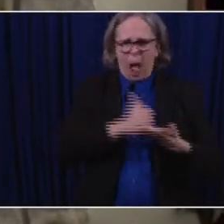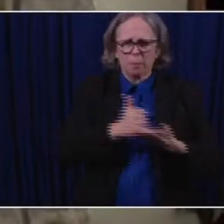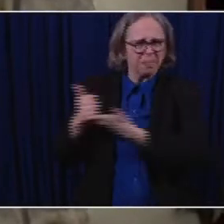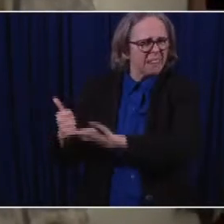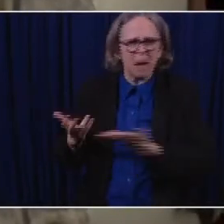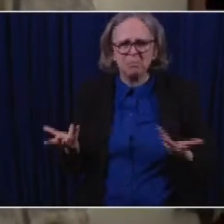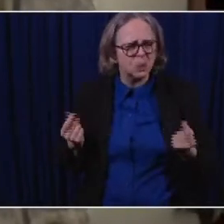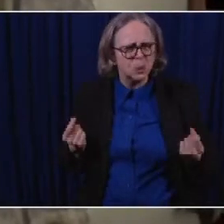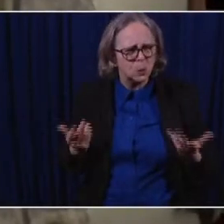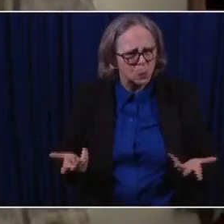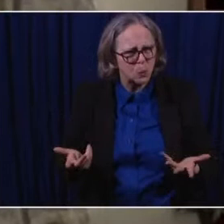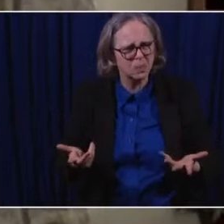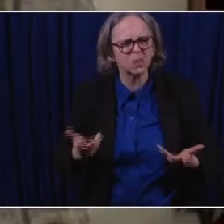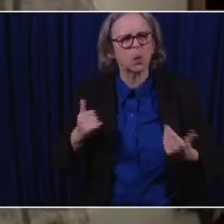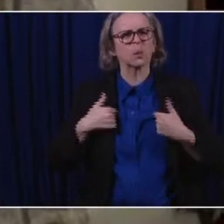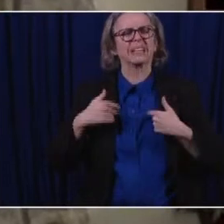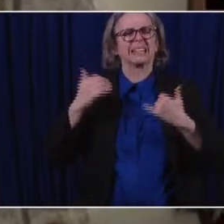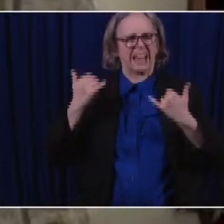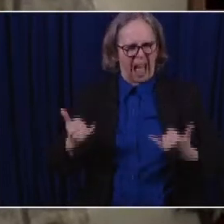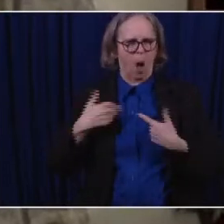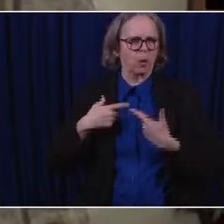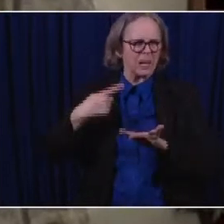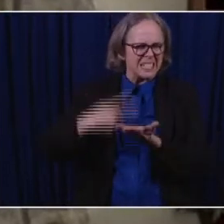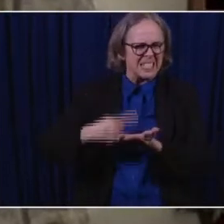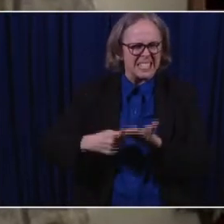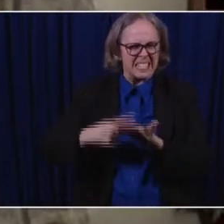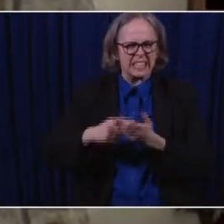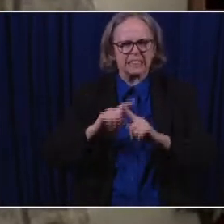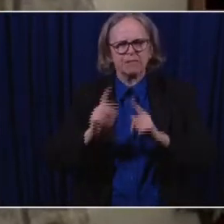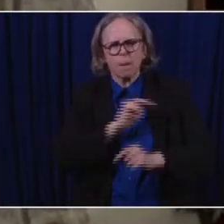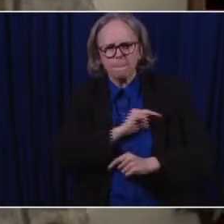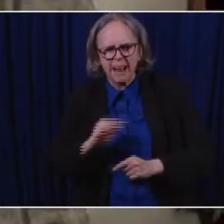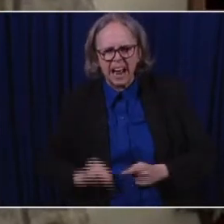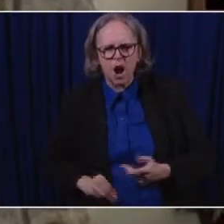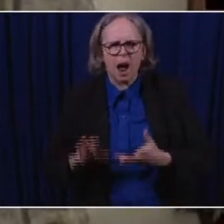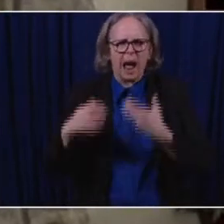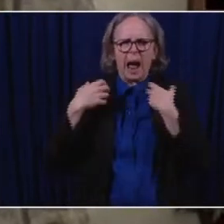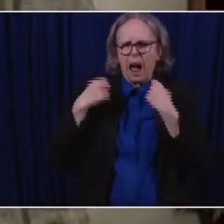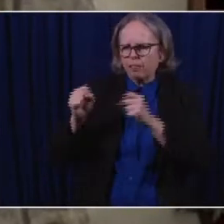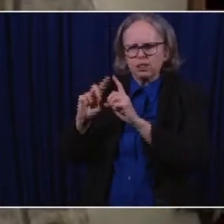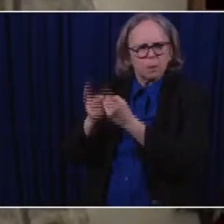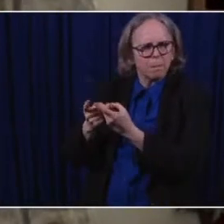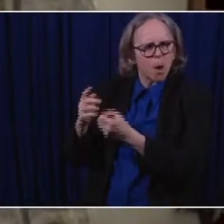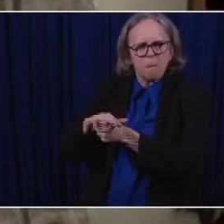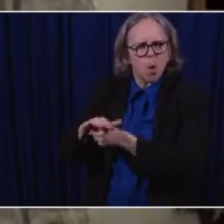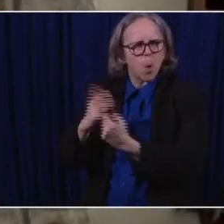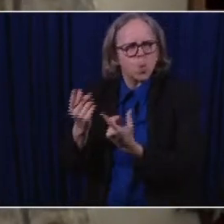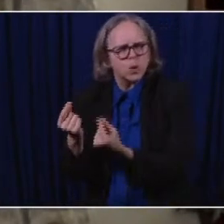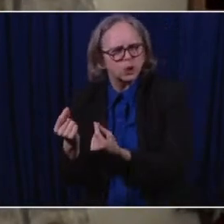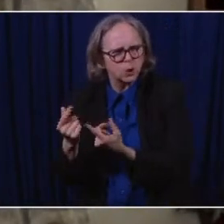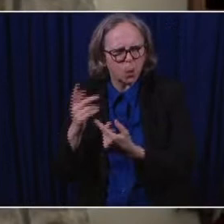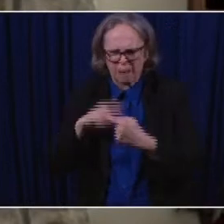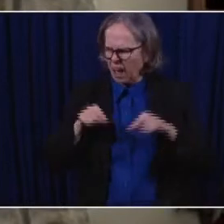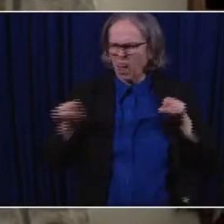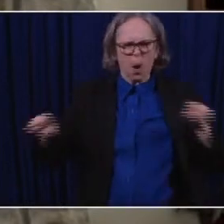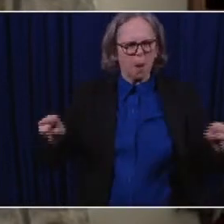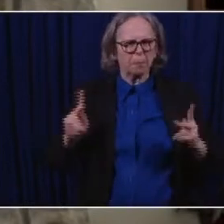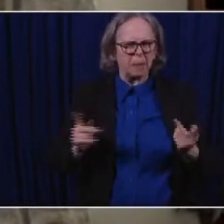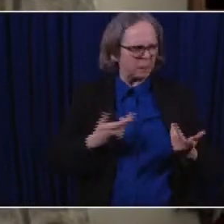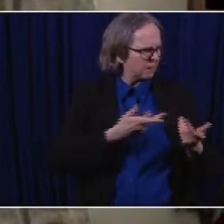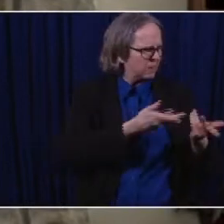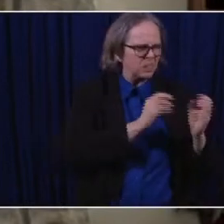about today. We've talked with local health departments, and, we're continuing to work at the local level to get